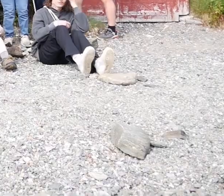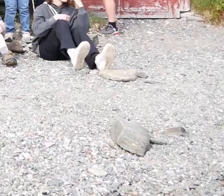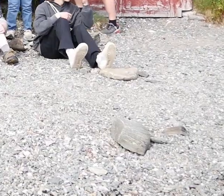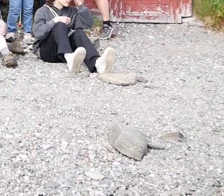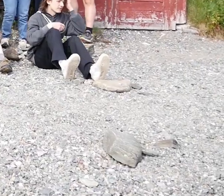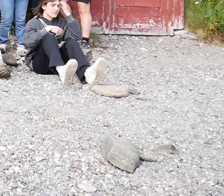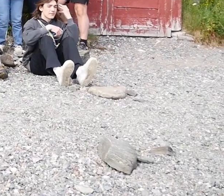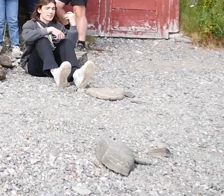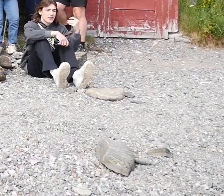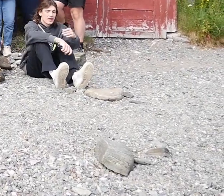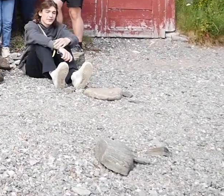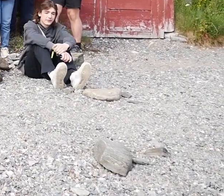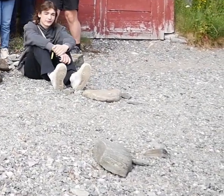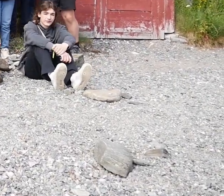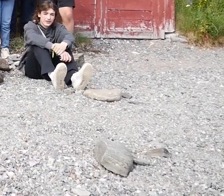For